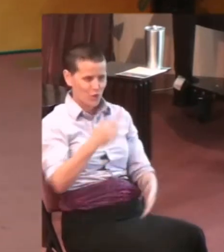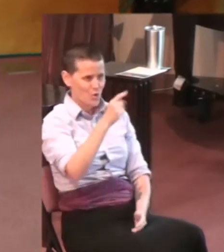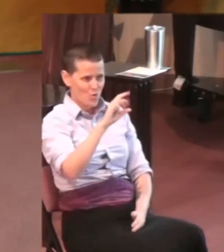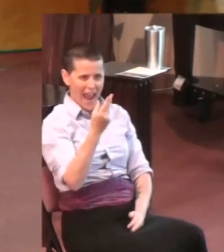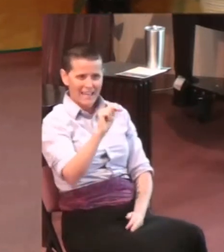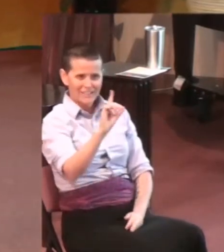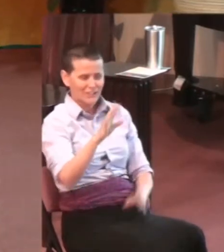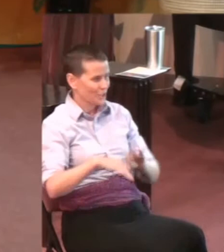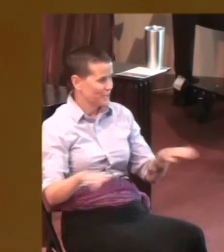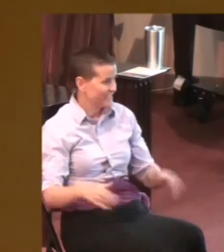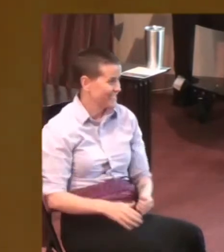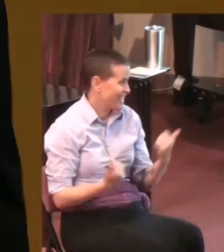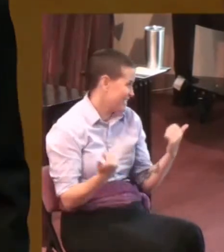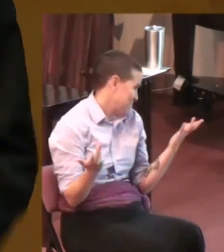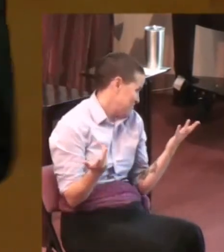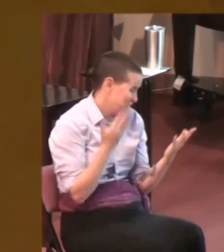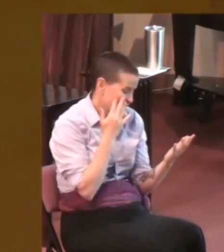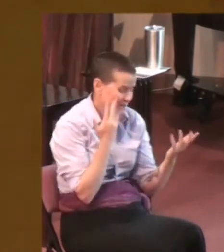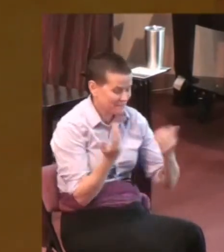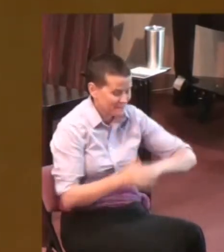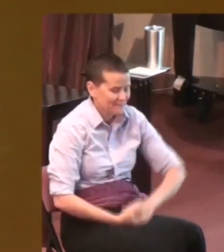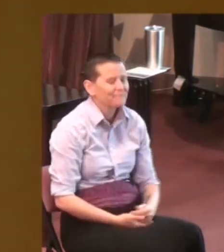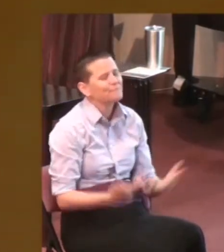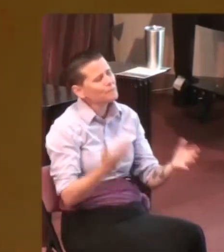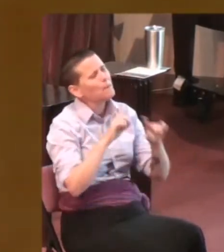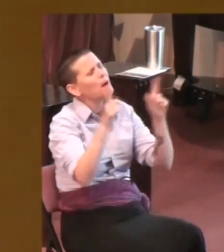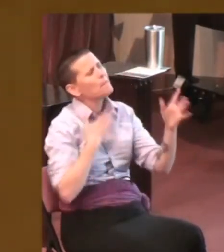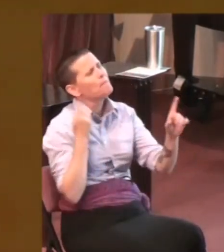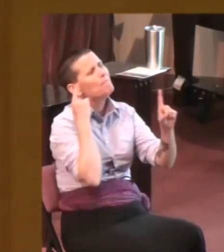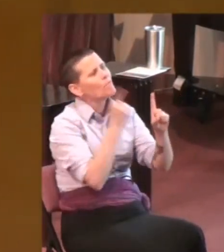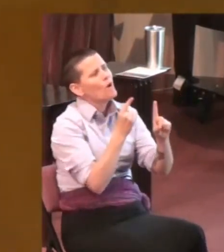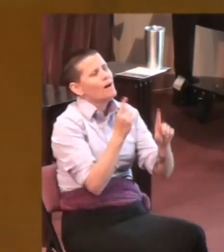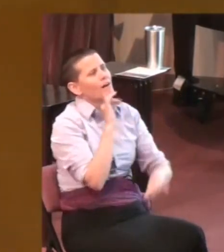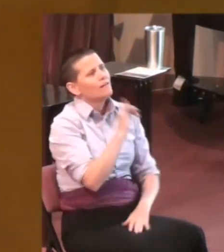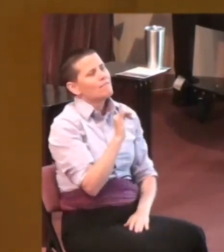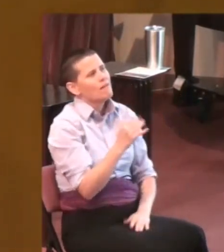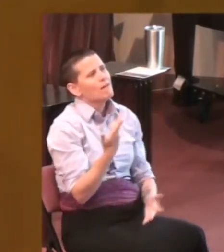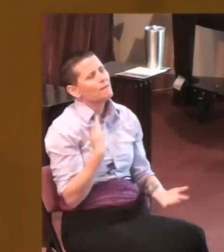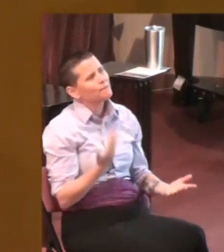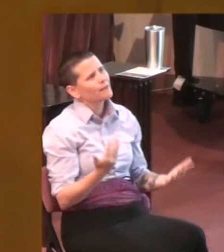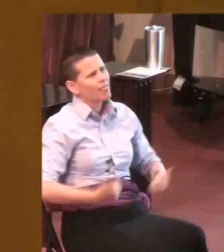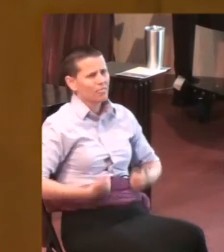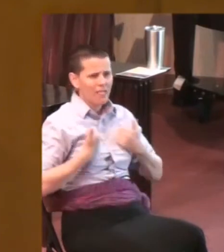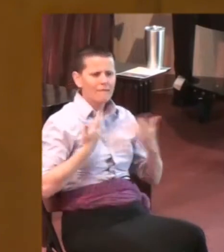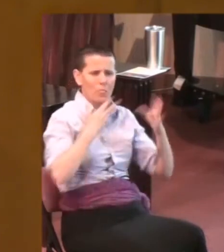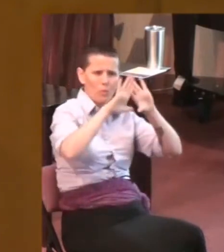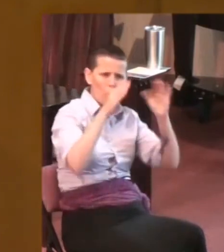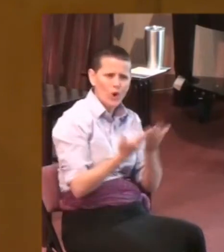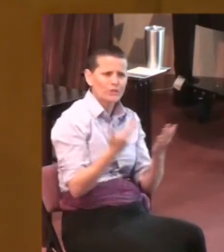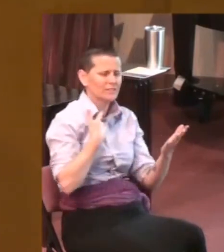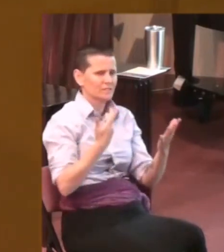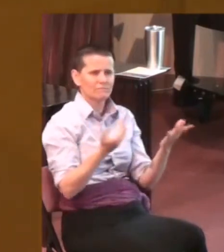So I get that. But, so that's my point. With what's going on in the world, what I was craving, what I